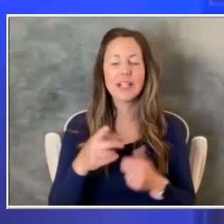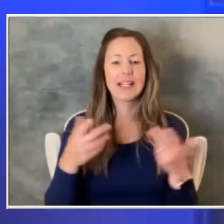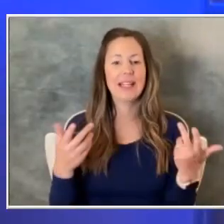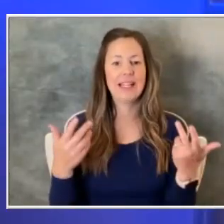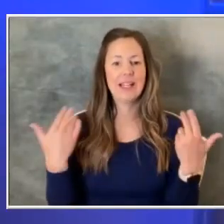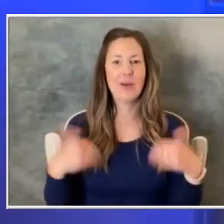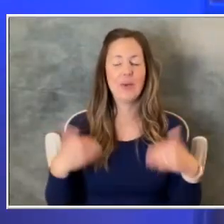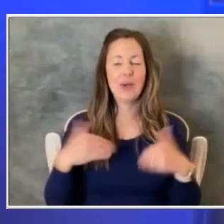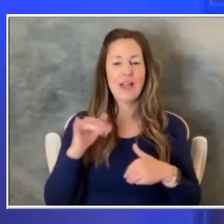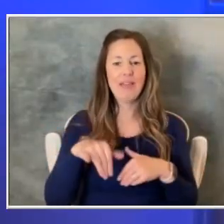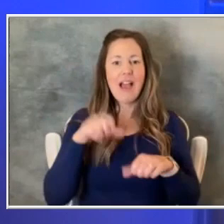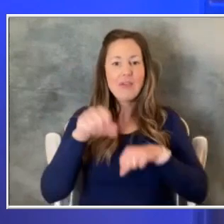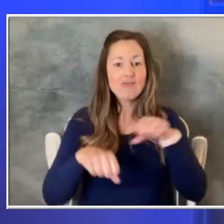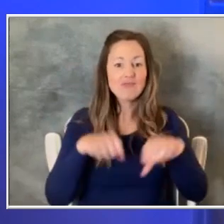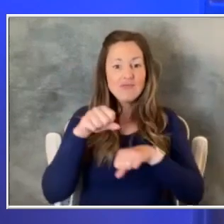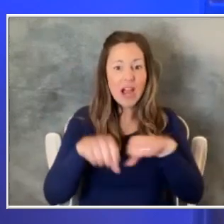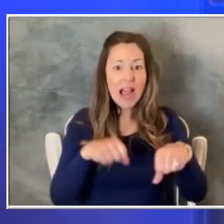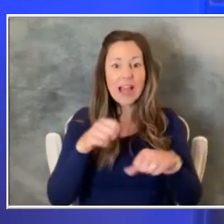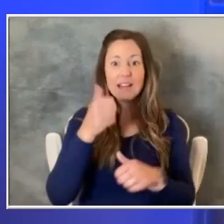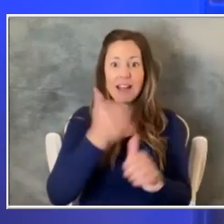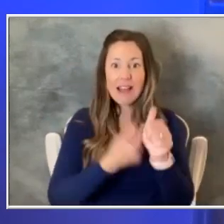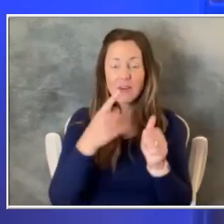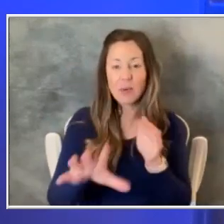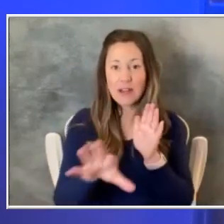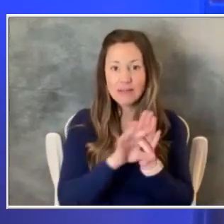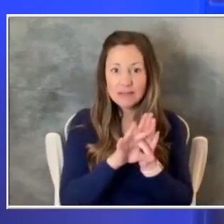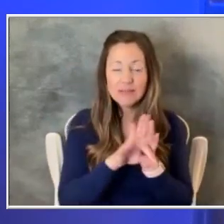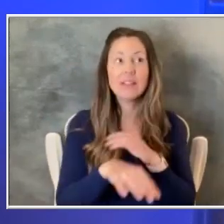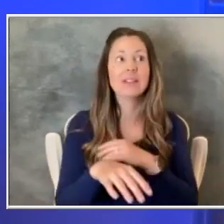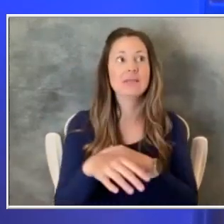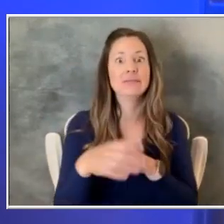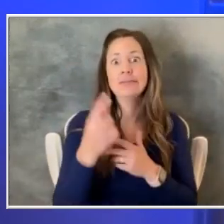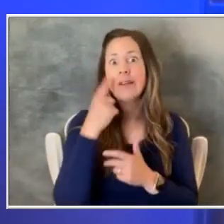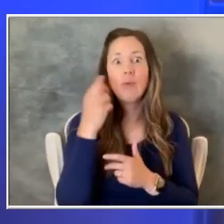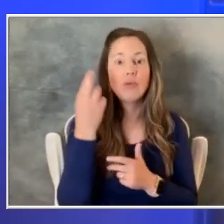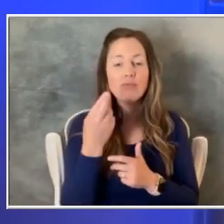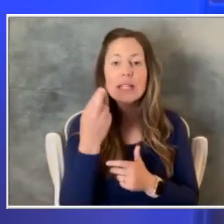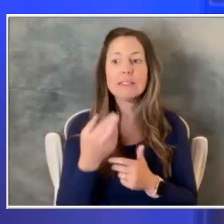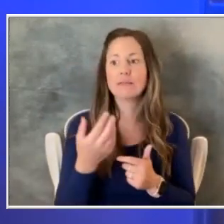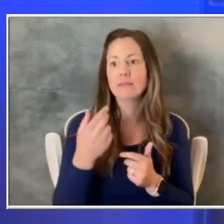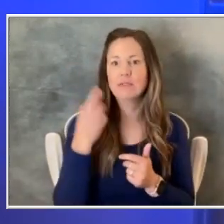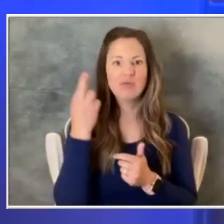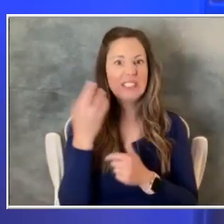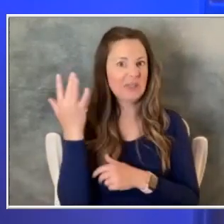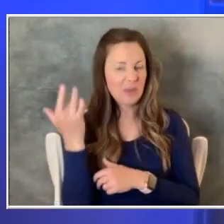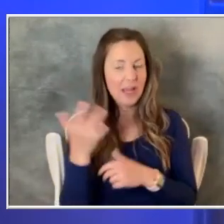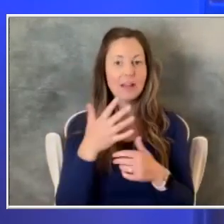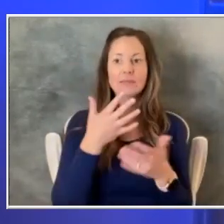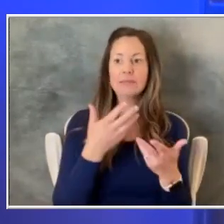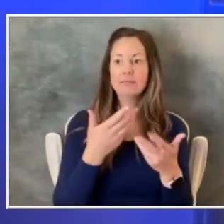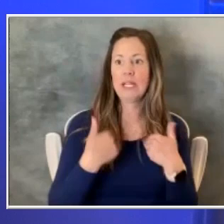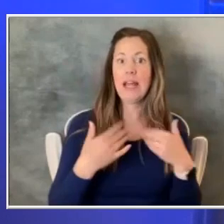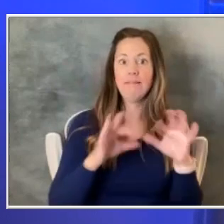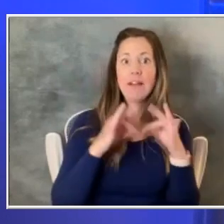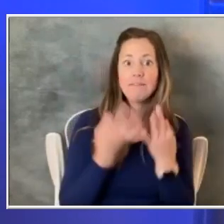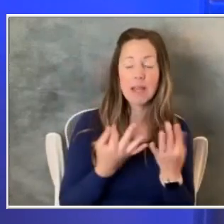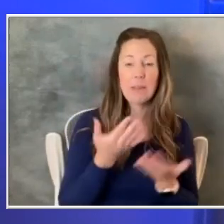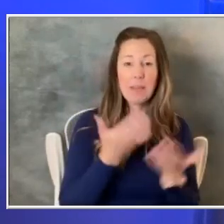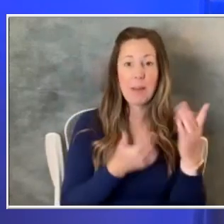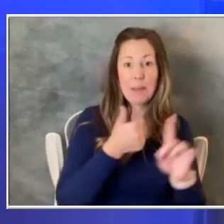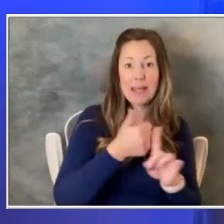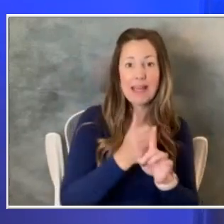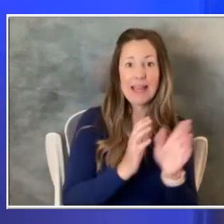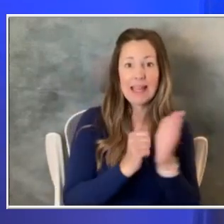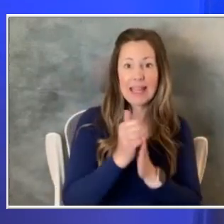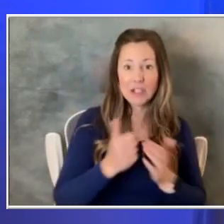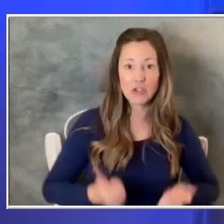Everybody on the ride was selected for a reason. Either they have a family member that battled cancer, or they maybe have battled cancer themselves and survived.